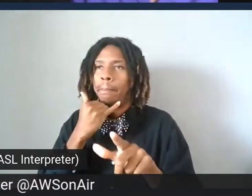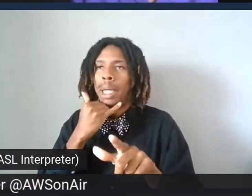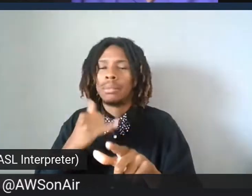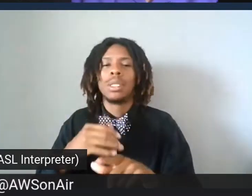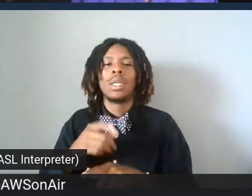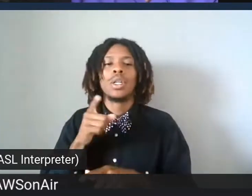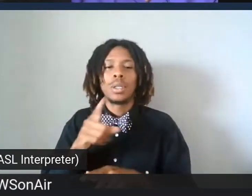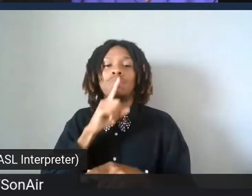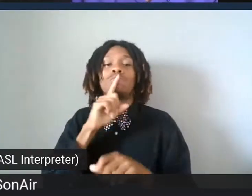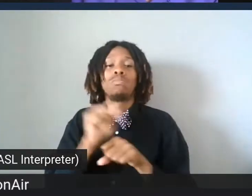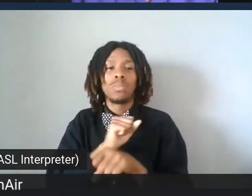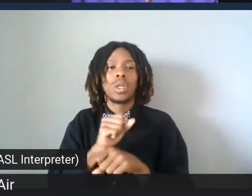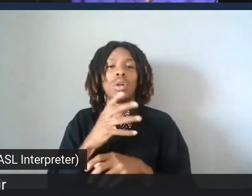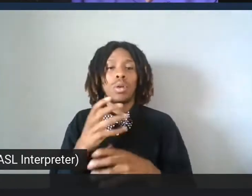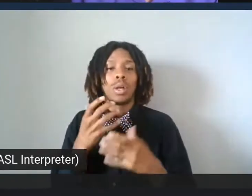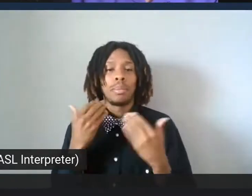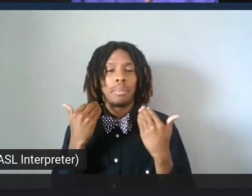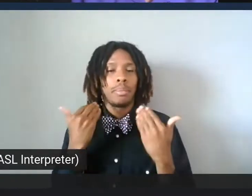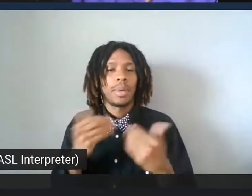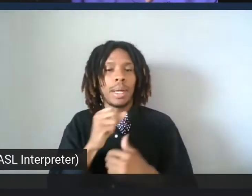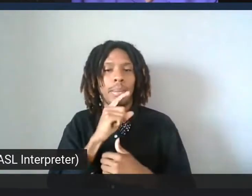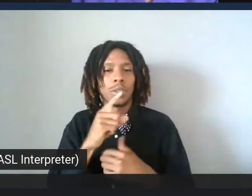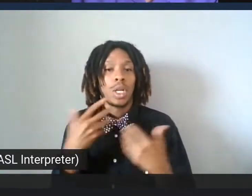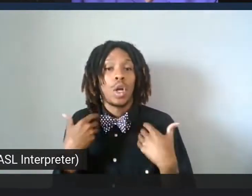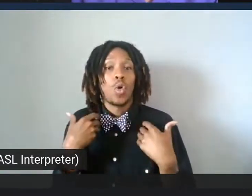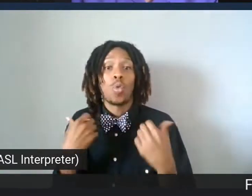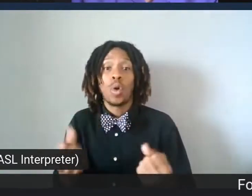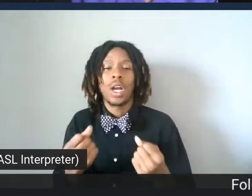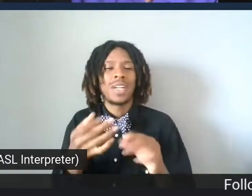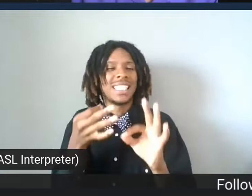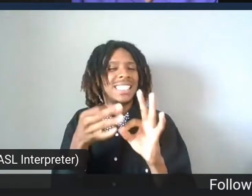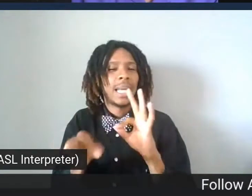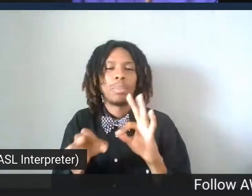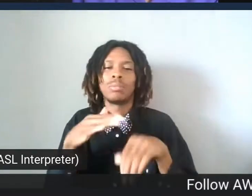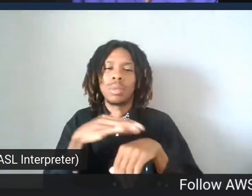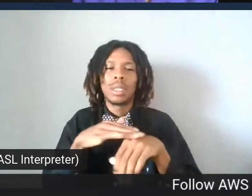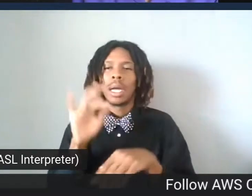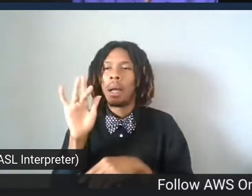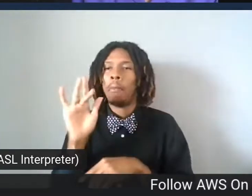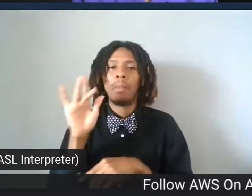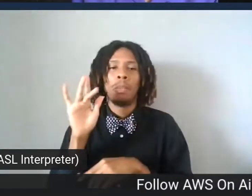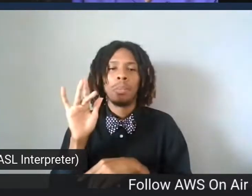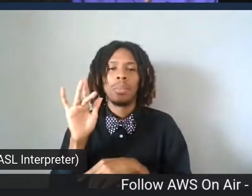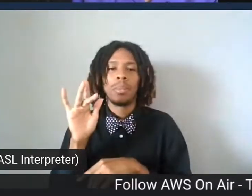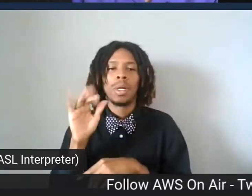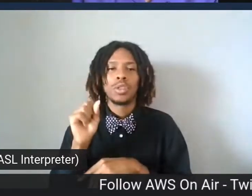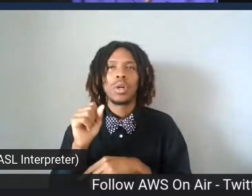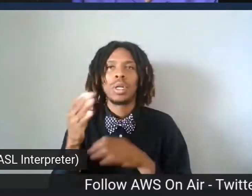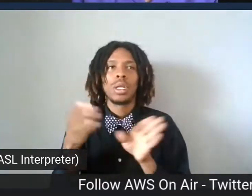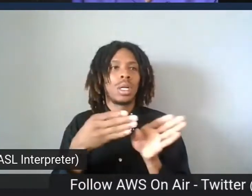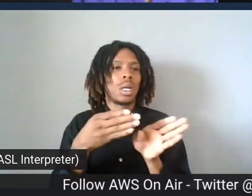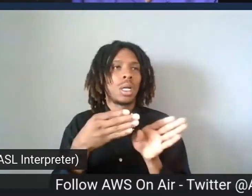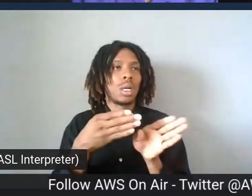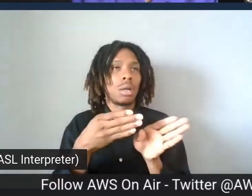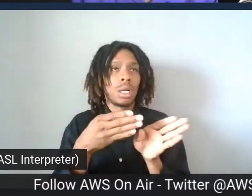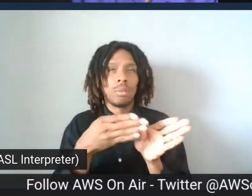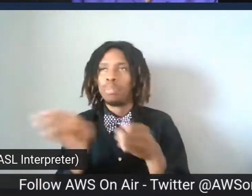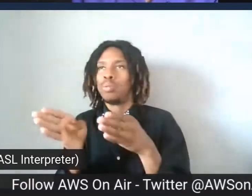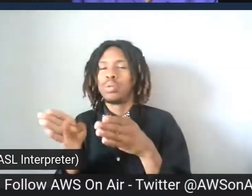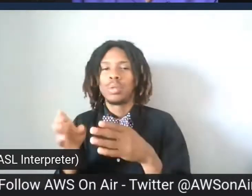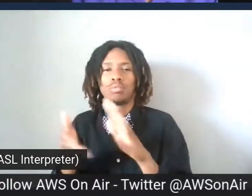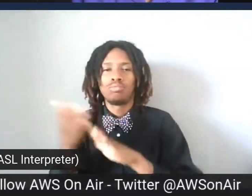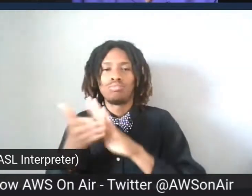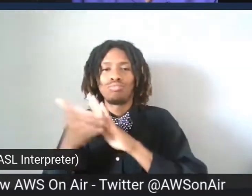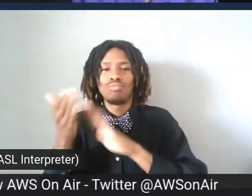you actually want to make recovery as simple as just pressing a button, so that your traffic just fails over and your application is